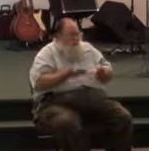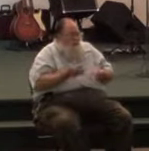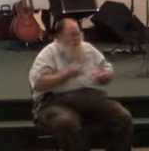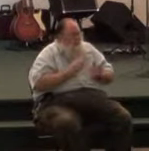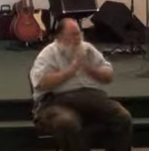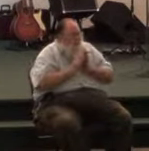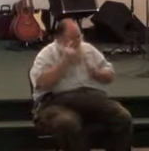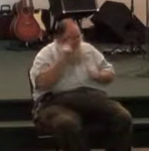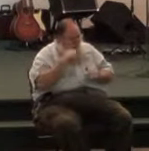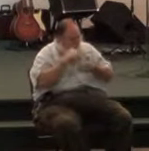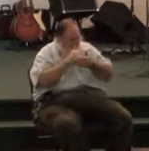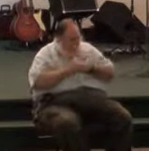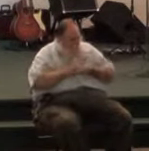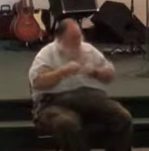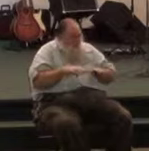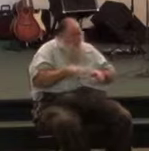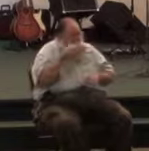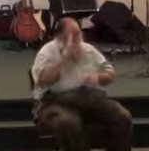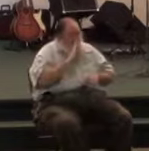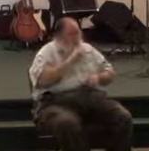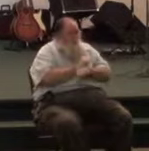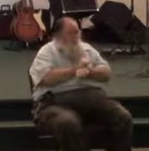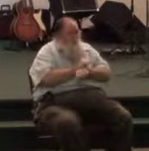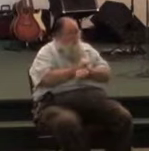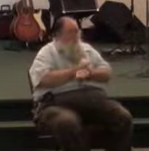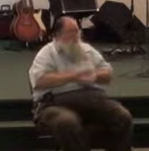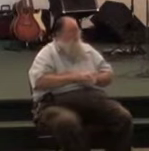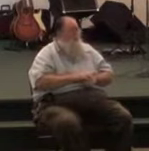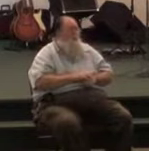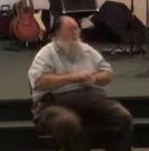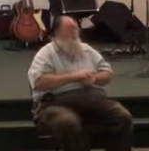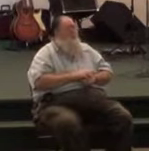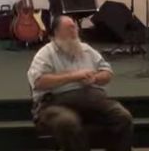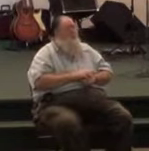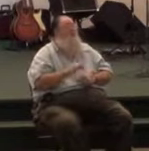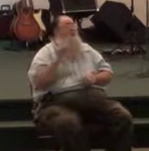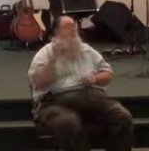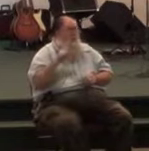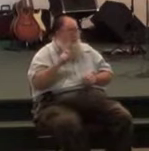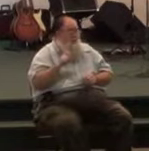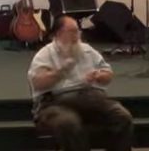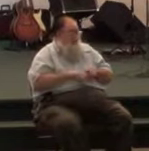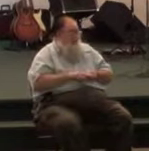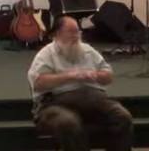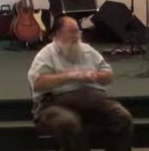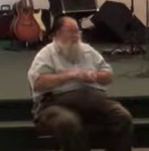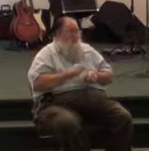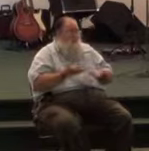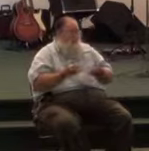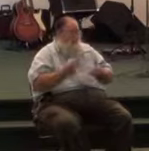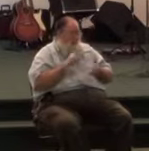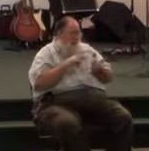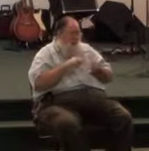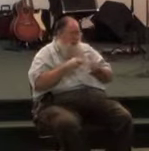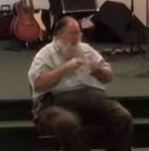me accomplish the work that God's called us to do. And it's necessary. I want us to read our text